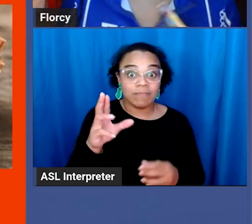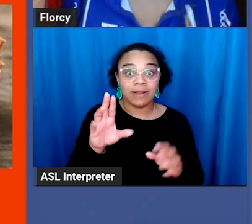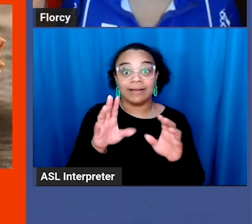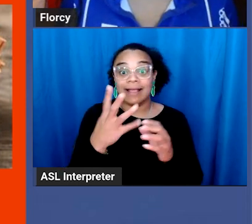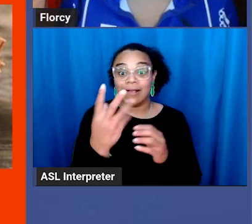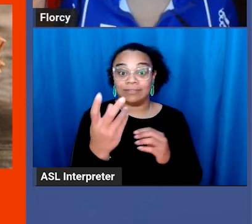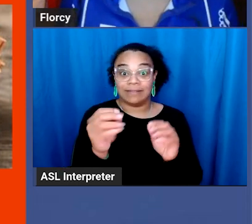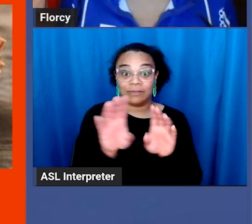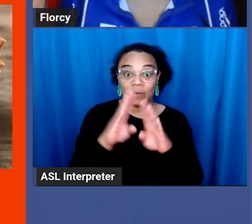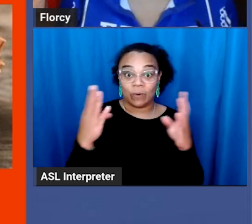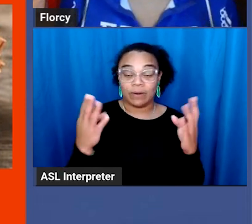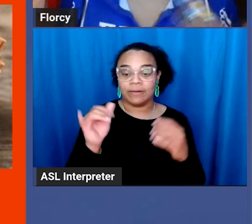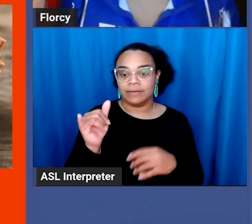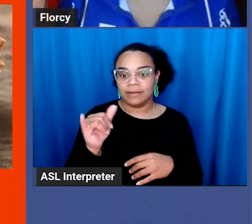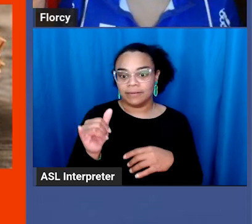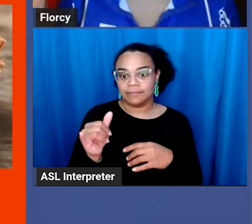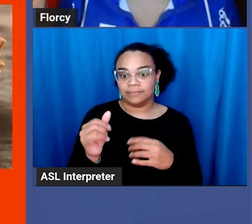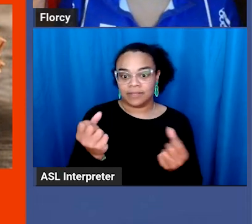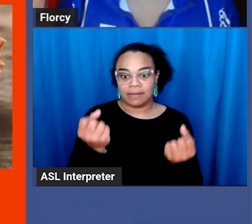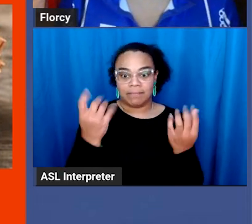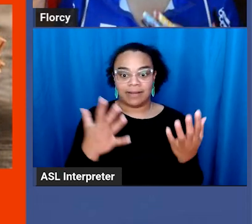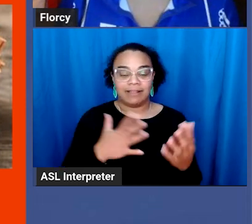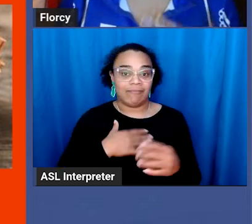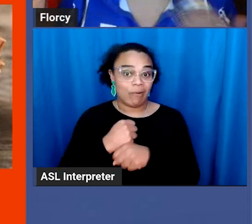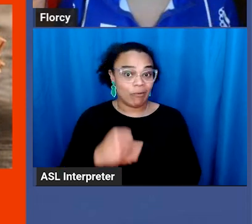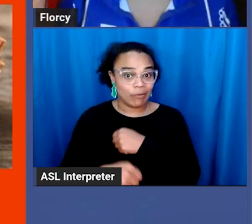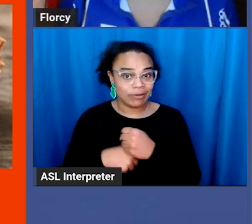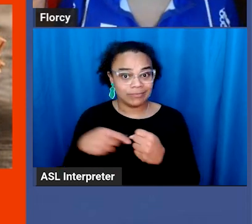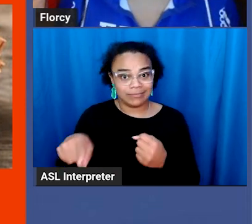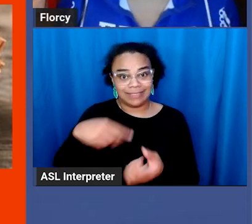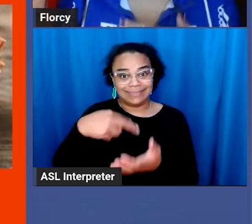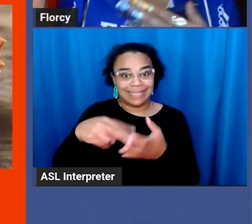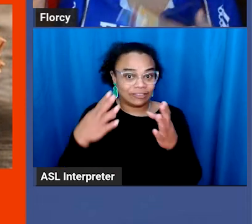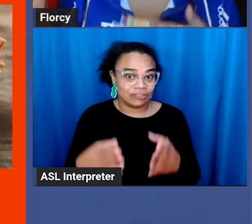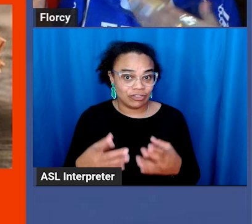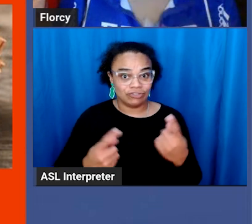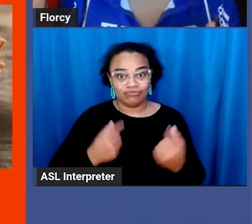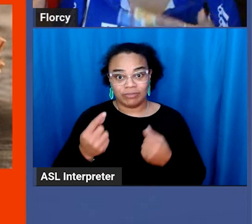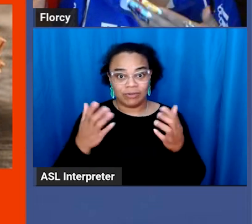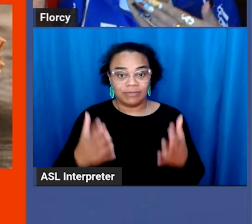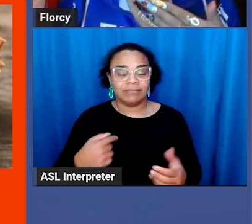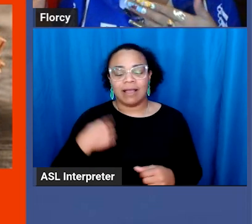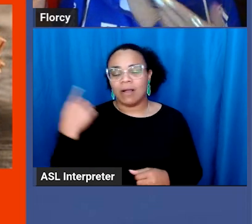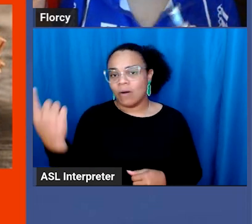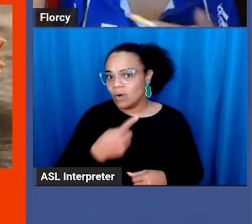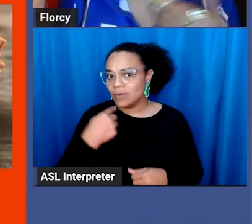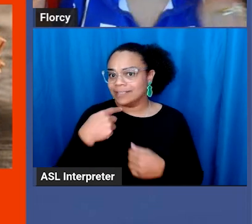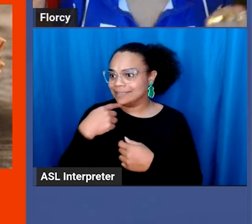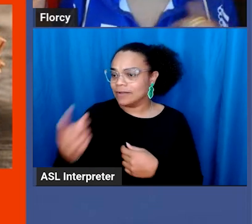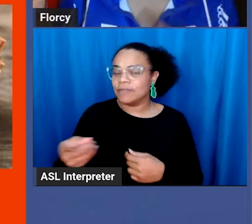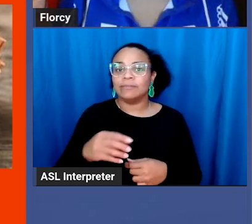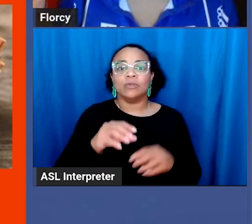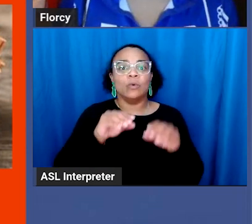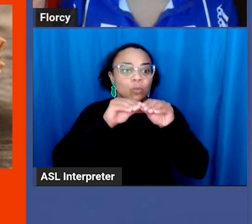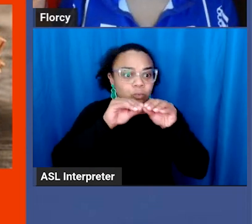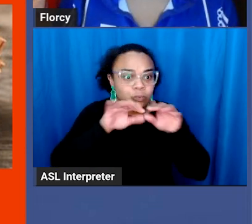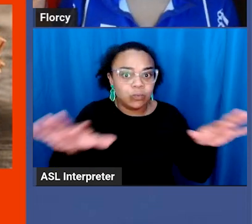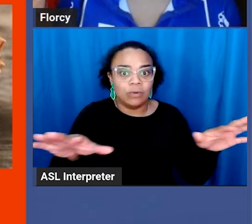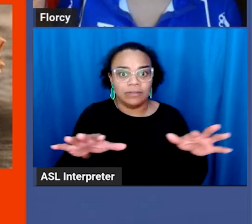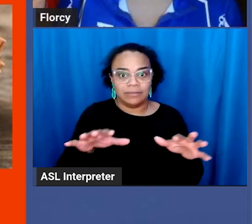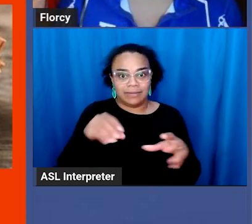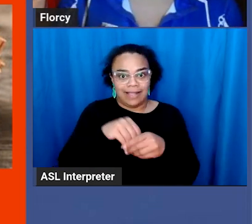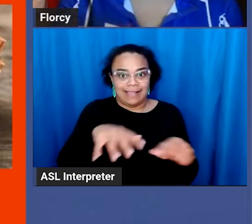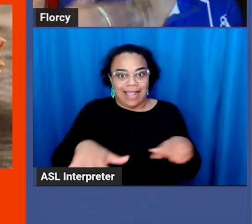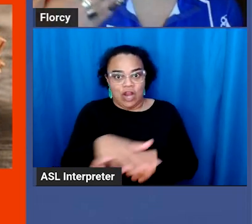if like for example, like a lot of my homegirls are dancers, strippers. So I always tell them to blow that into like the vicinity before they walk into the club.